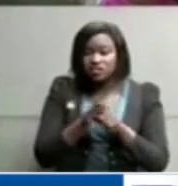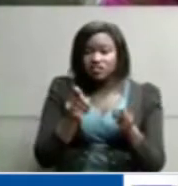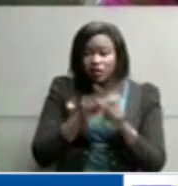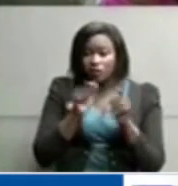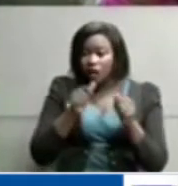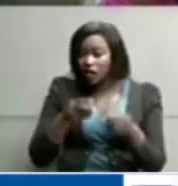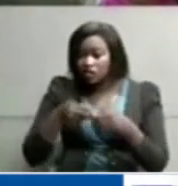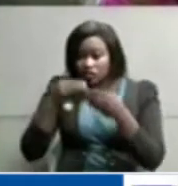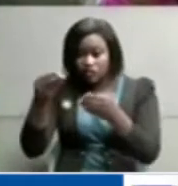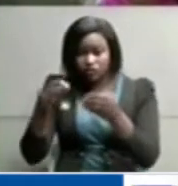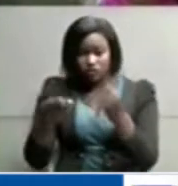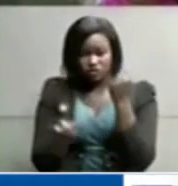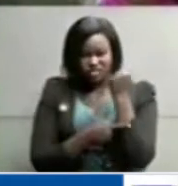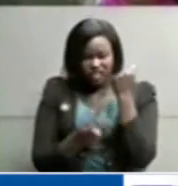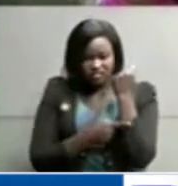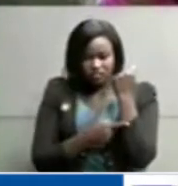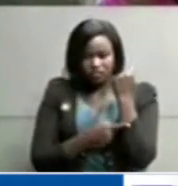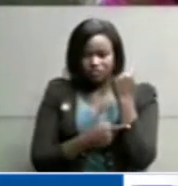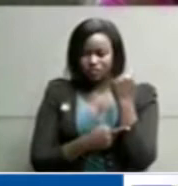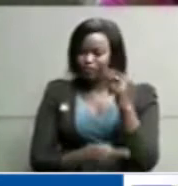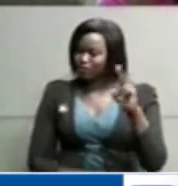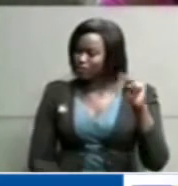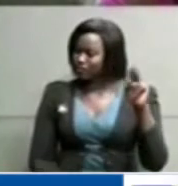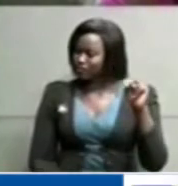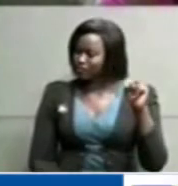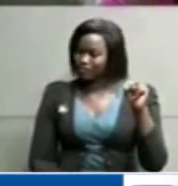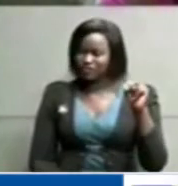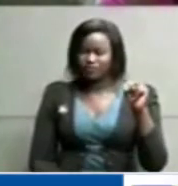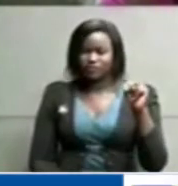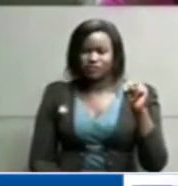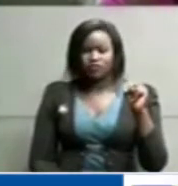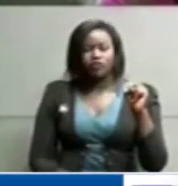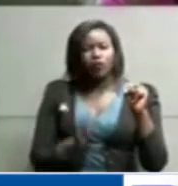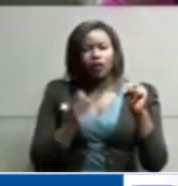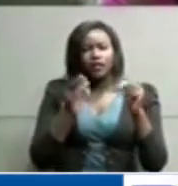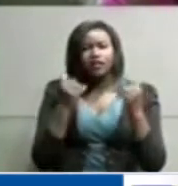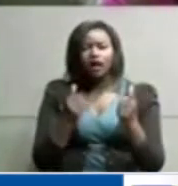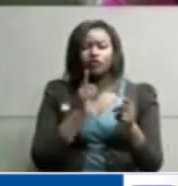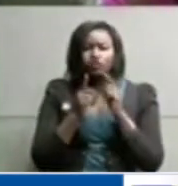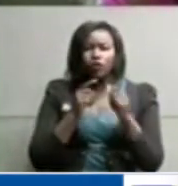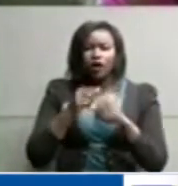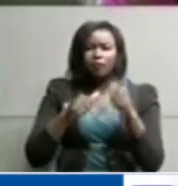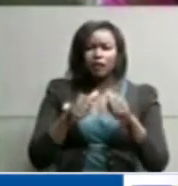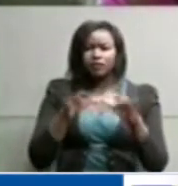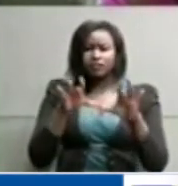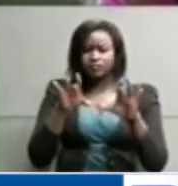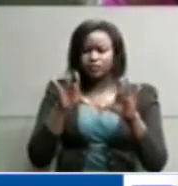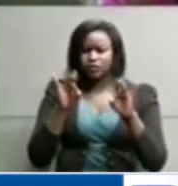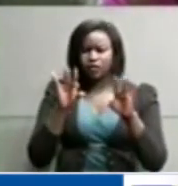sexually? It is not. Although we are talking about mucus membrane